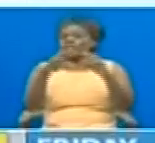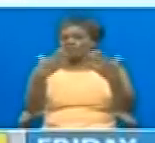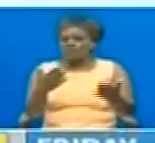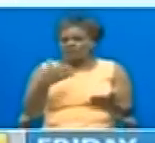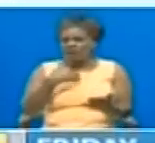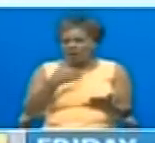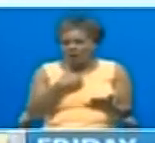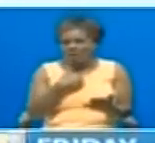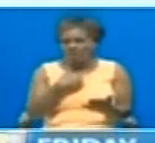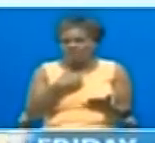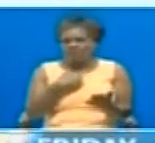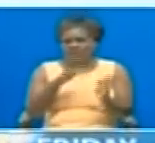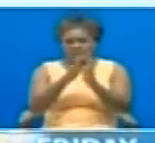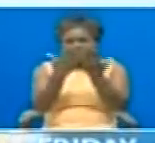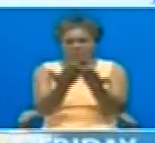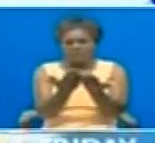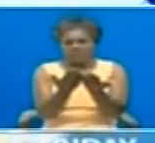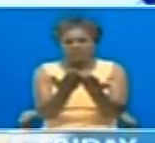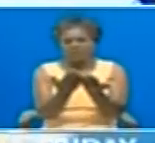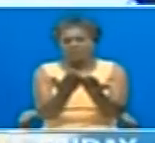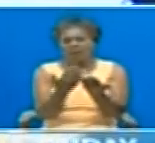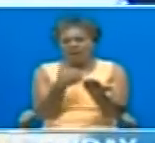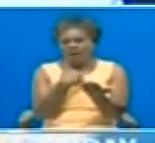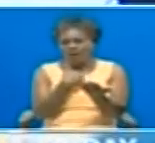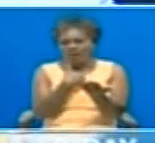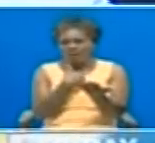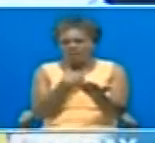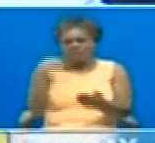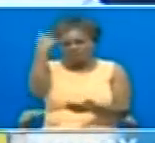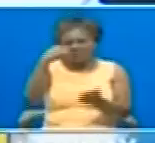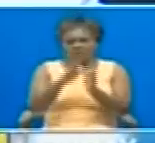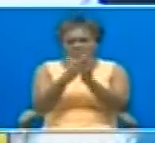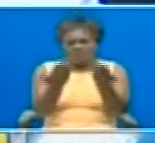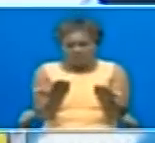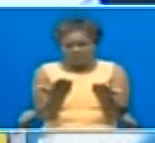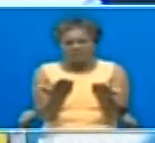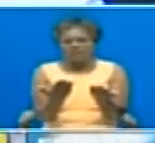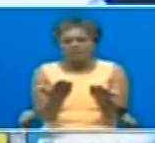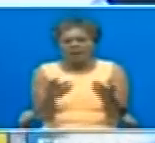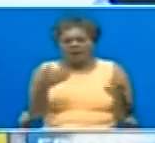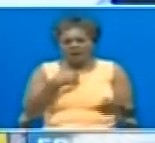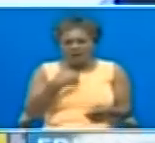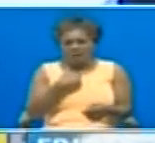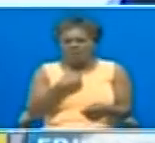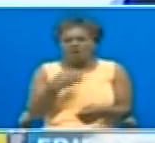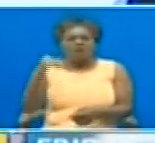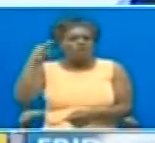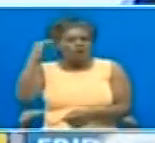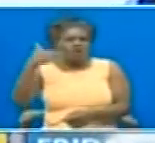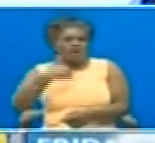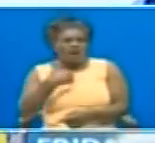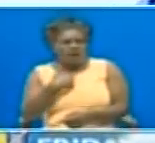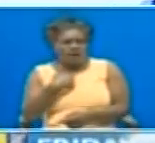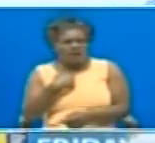have a fitness page. It's called Fitness with Naz on uh-huh. Instagram okay. and on Facebook, okay. Fitness with Naz. Okay. We have a phone number over there. Mm-hmm.